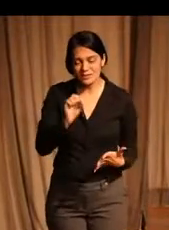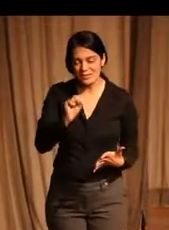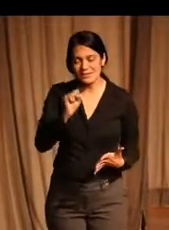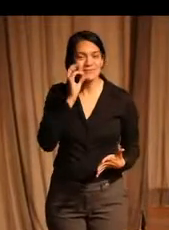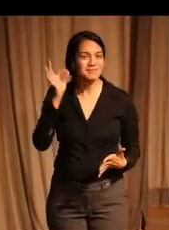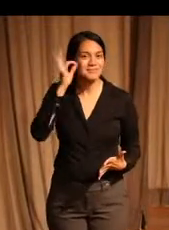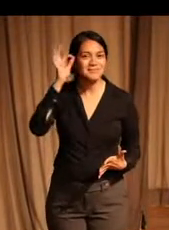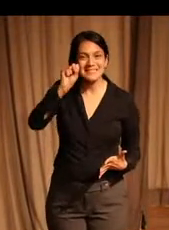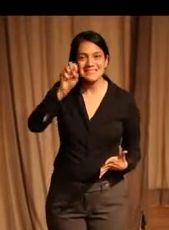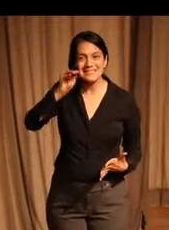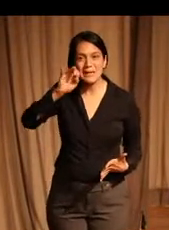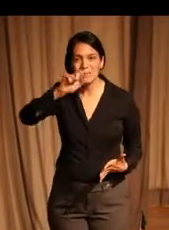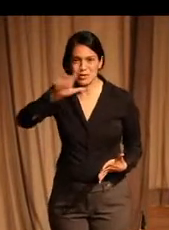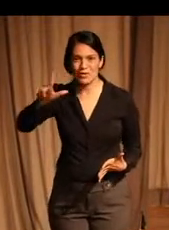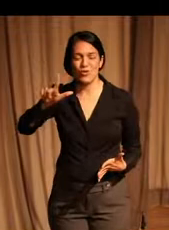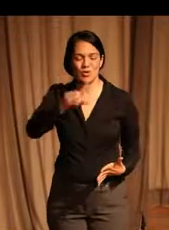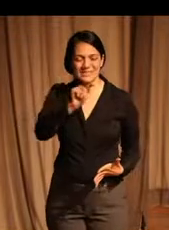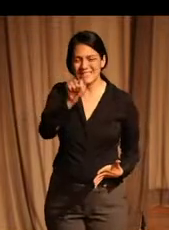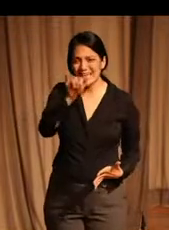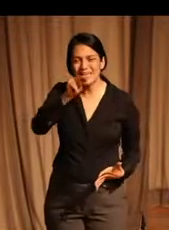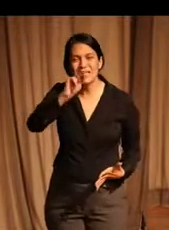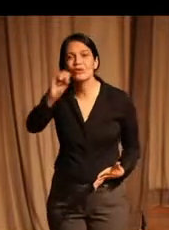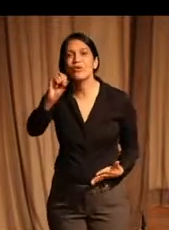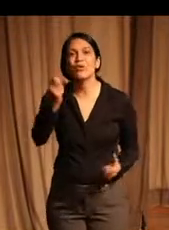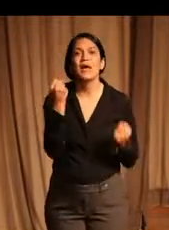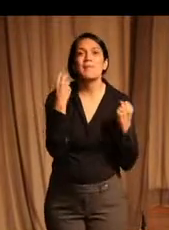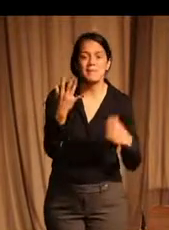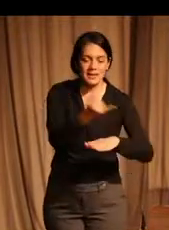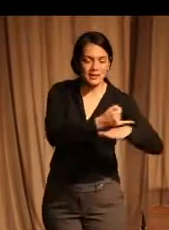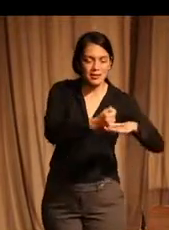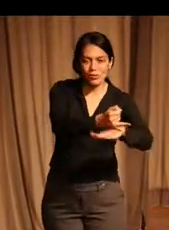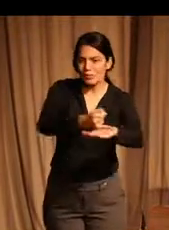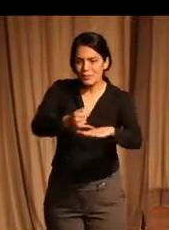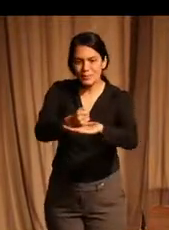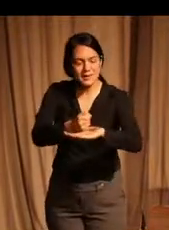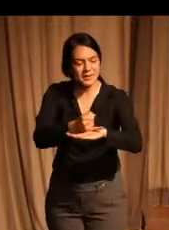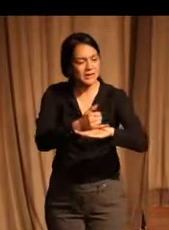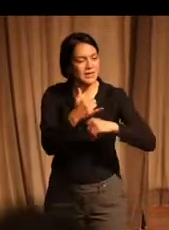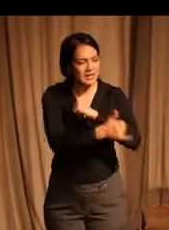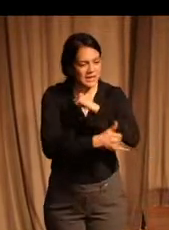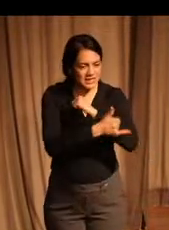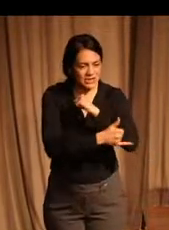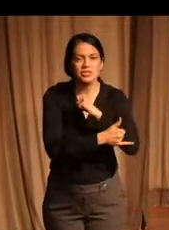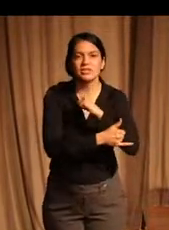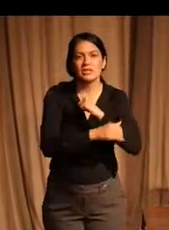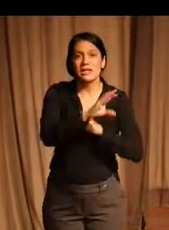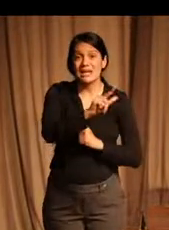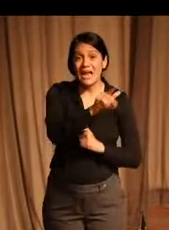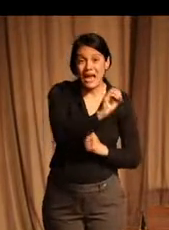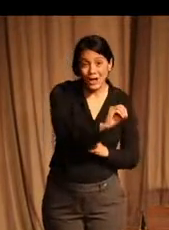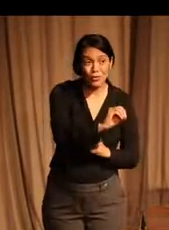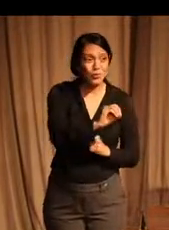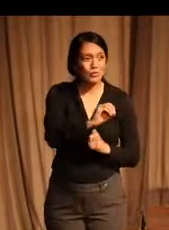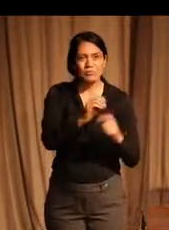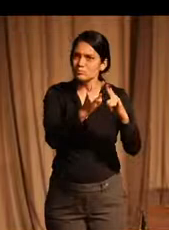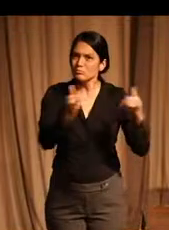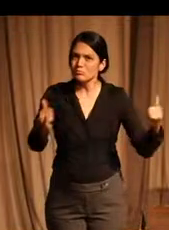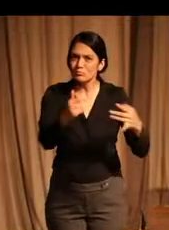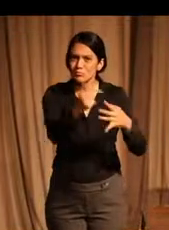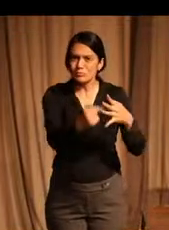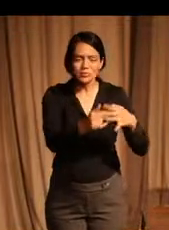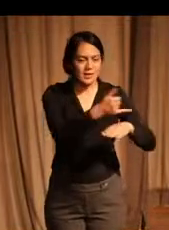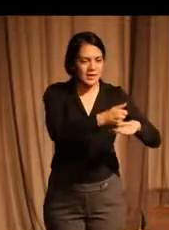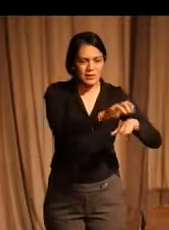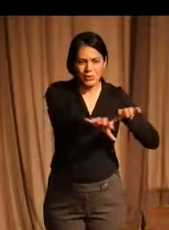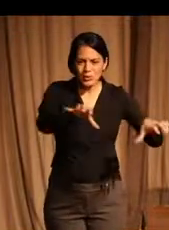whom also populated several Caribbean nations, along with people such as the Kalinago, Lokono, Lakayo, and so many native peoples whose history